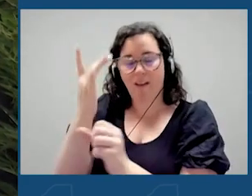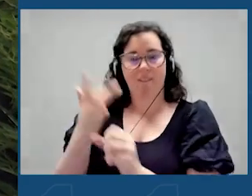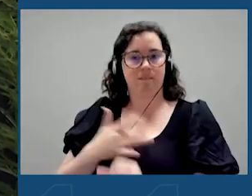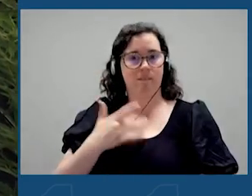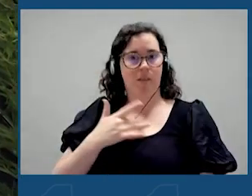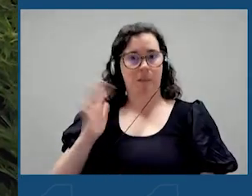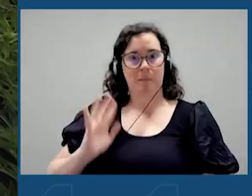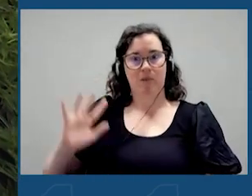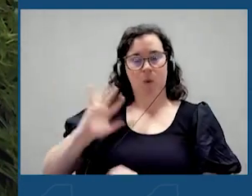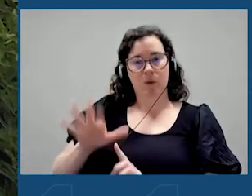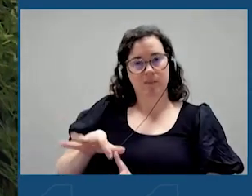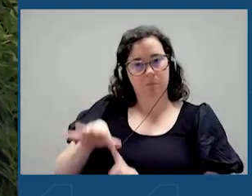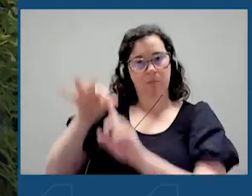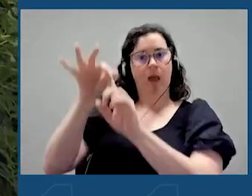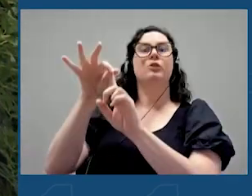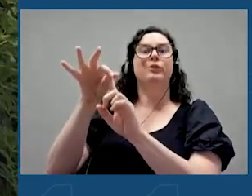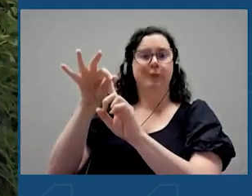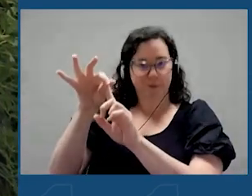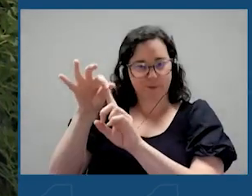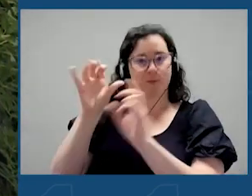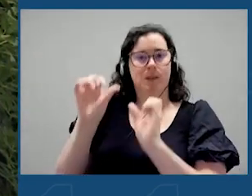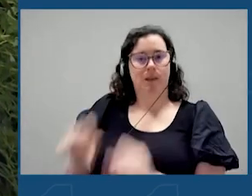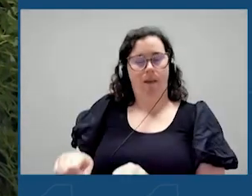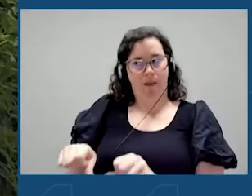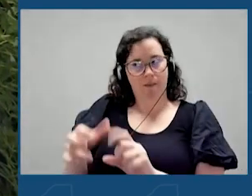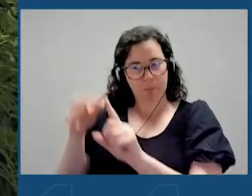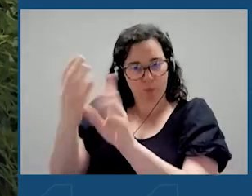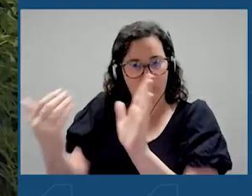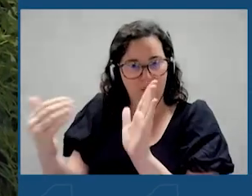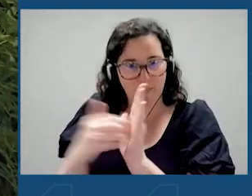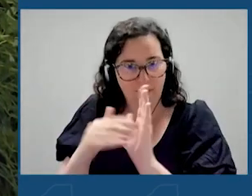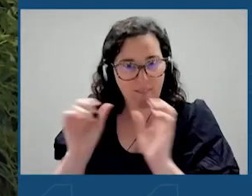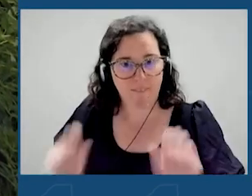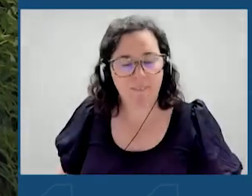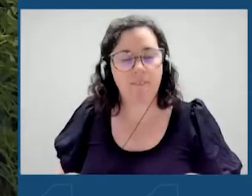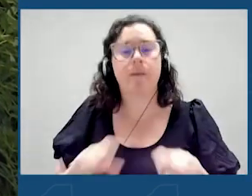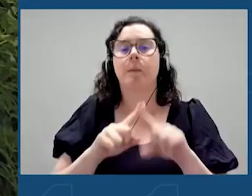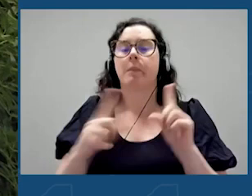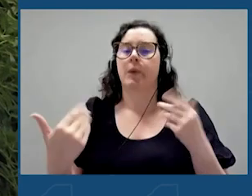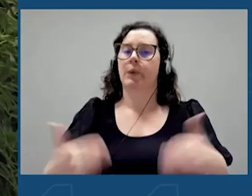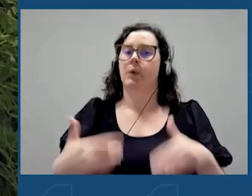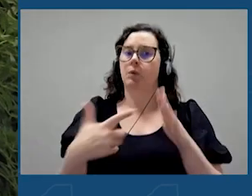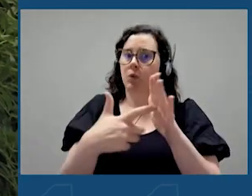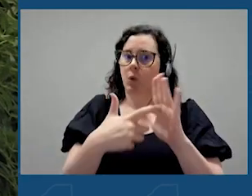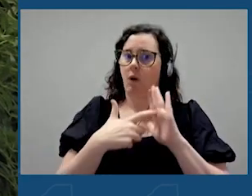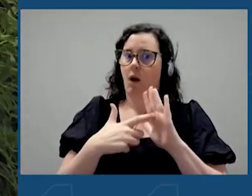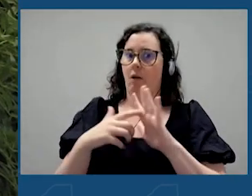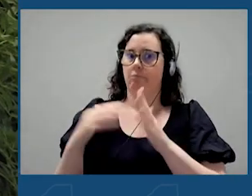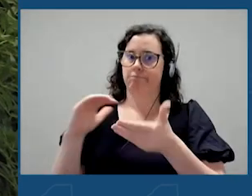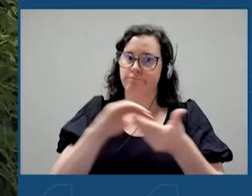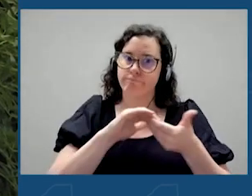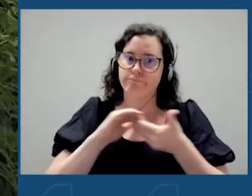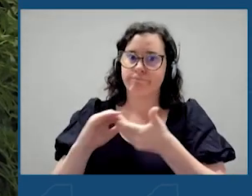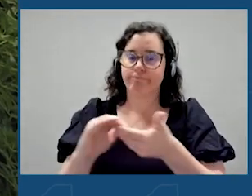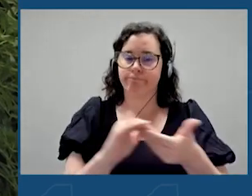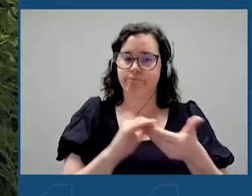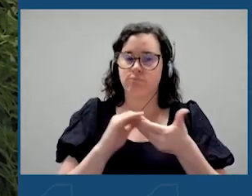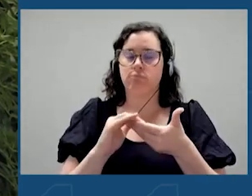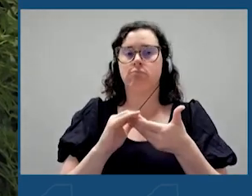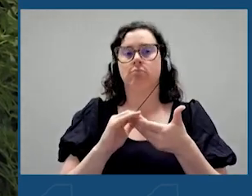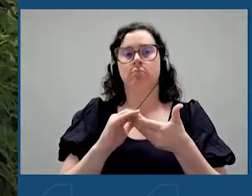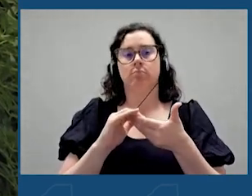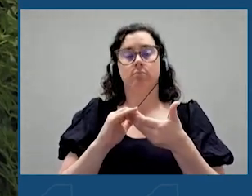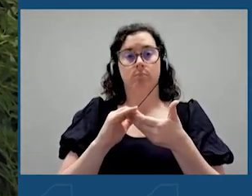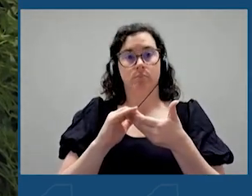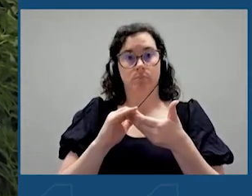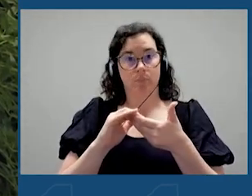before, and we could really create something. And this really requires teamwork. I've never seen a true